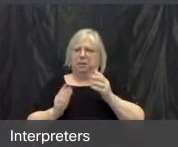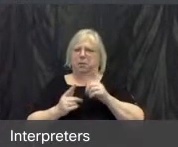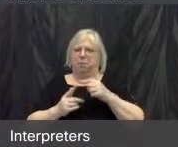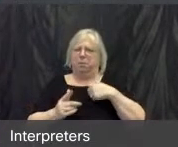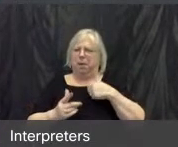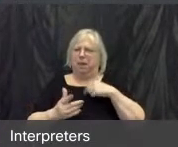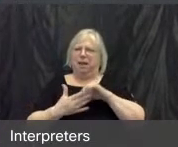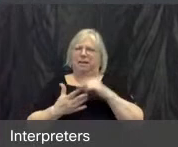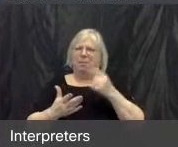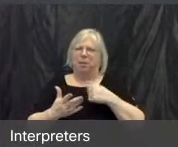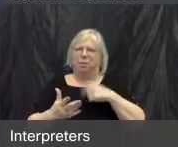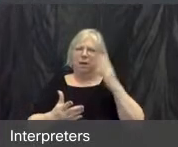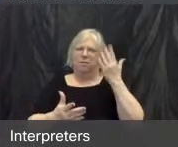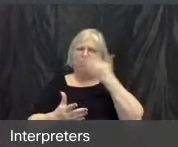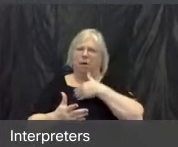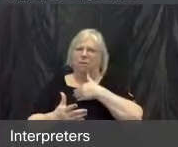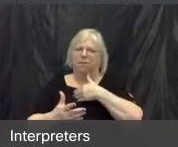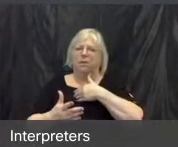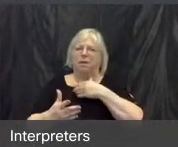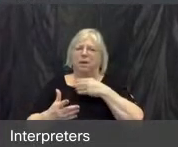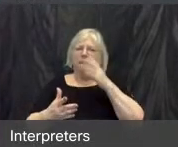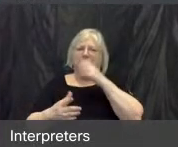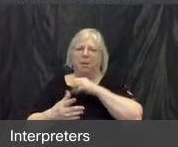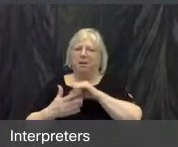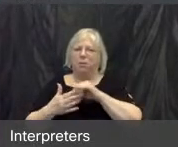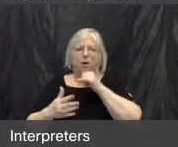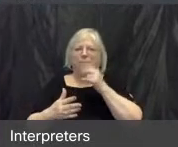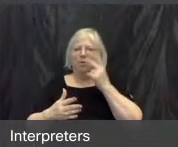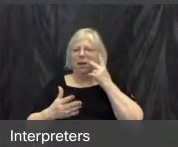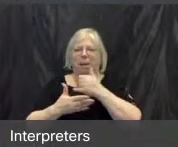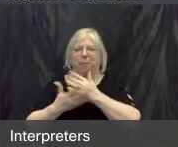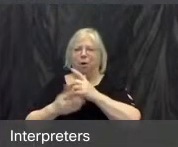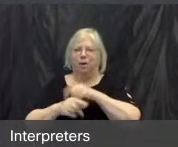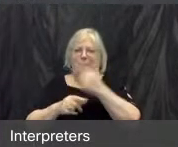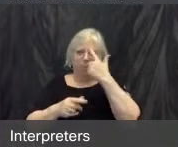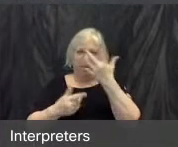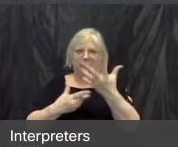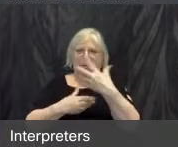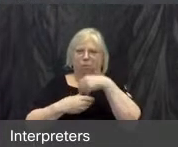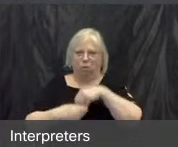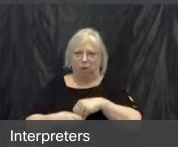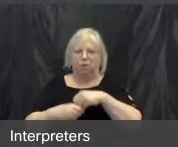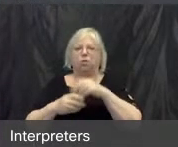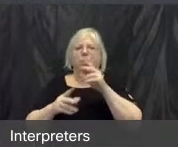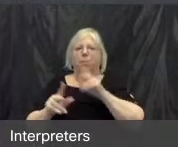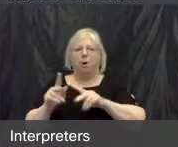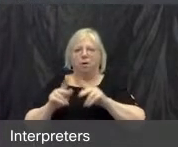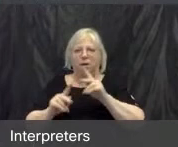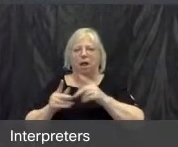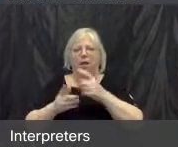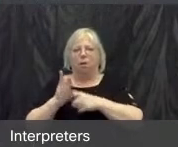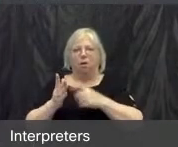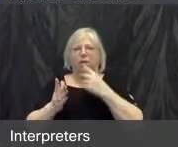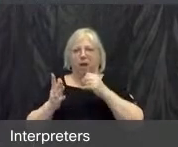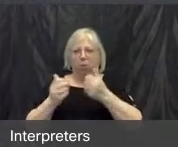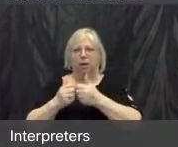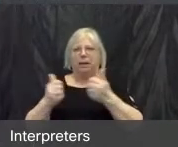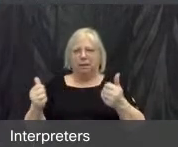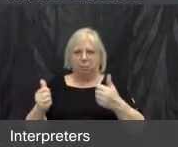been something we've missed, that we don't see what that part-time, because it's rolled into personnel costs, and I want it separated so I can see it,